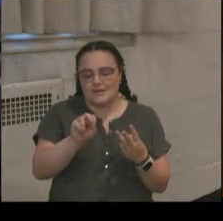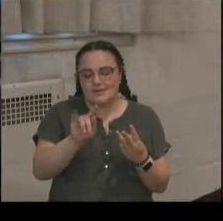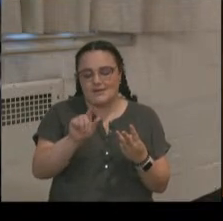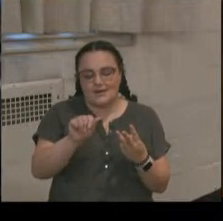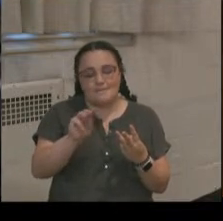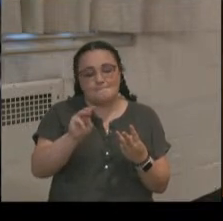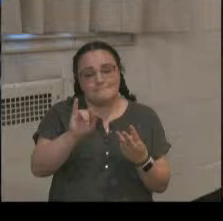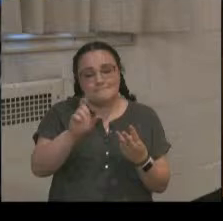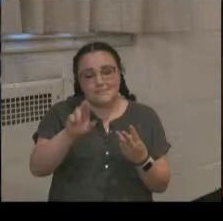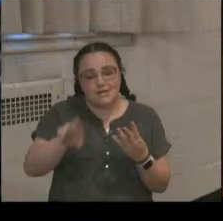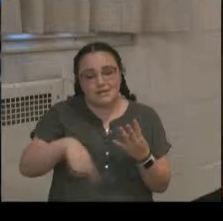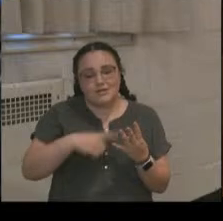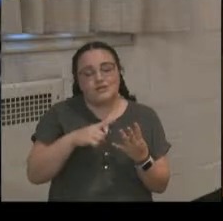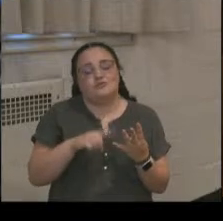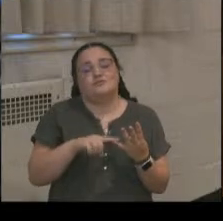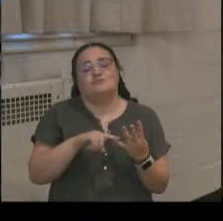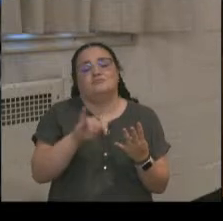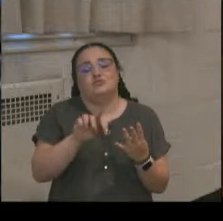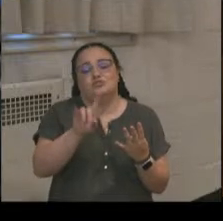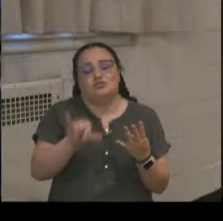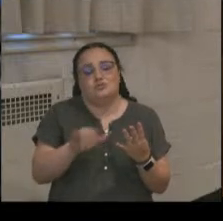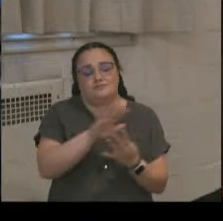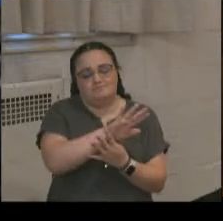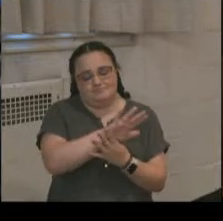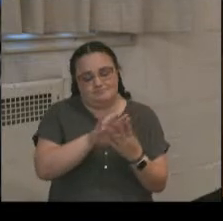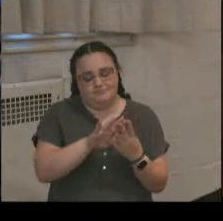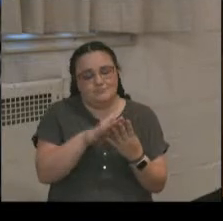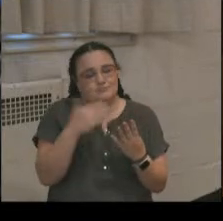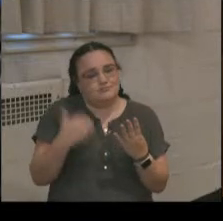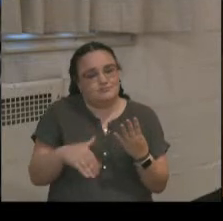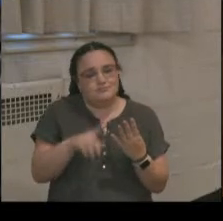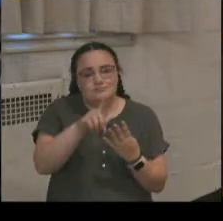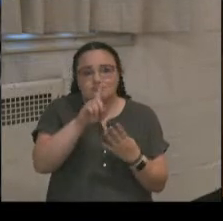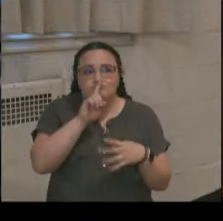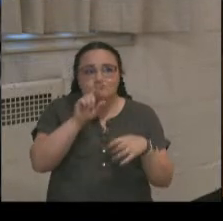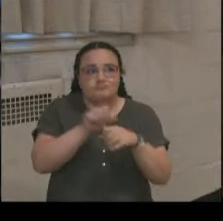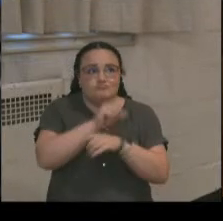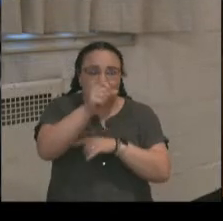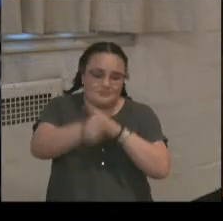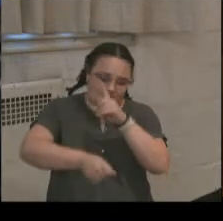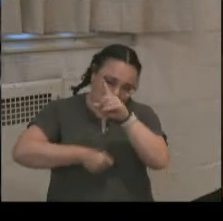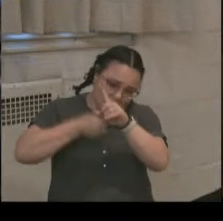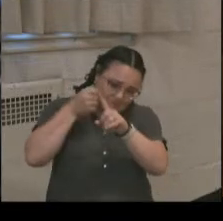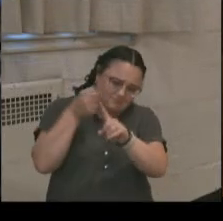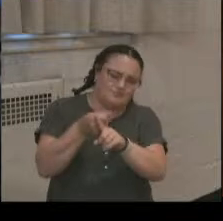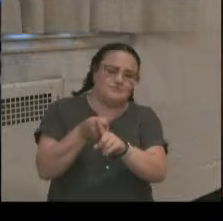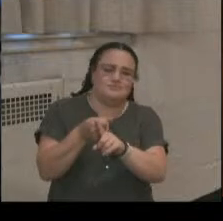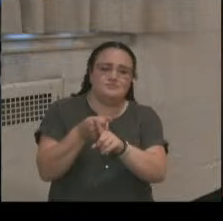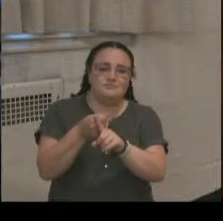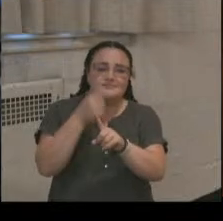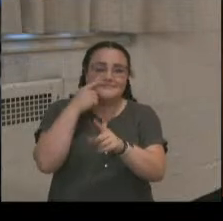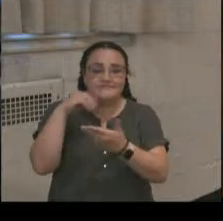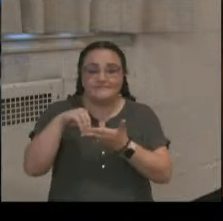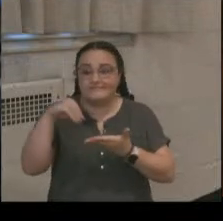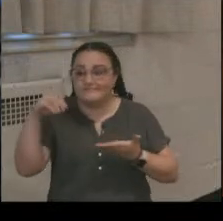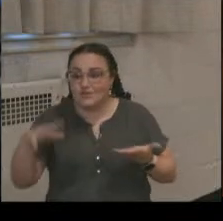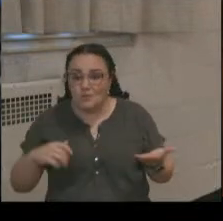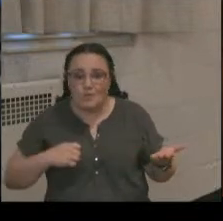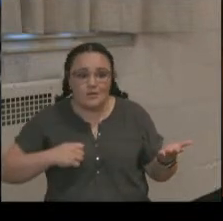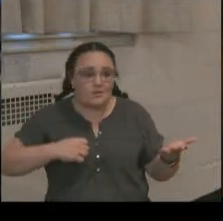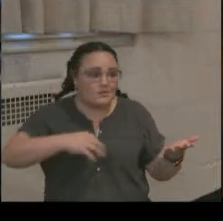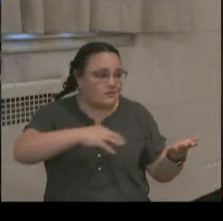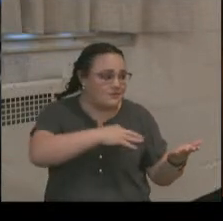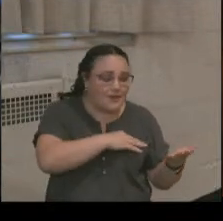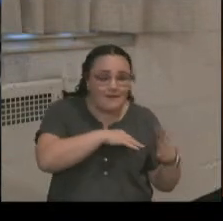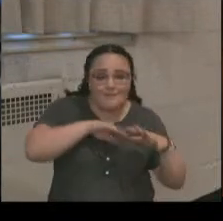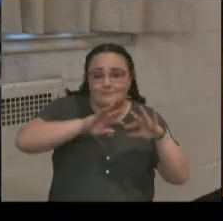Mrs. Judy Mickens-Murray. The impact of your passionate advocacy for students, staff,